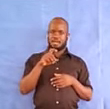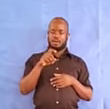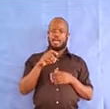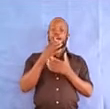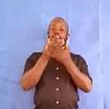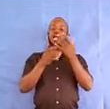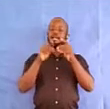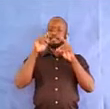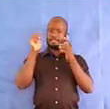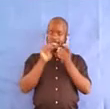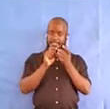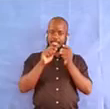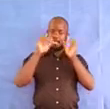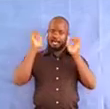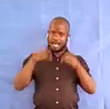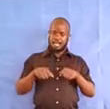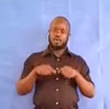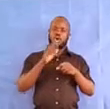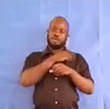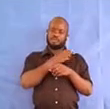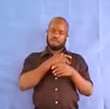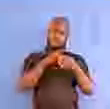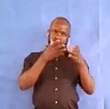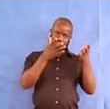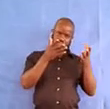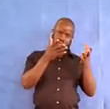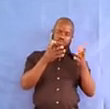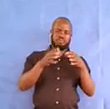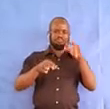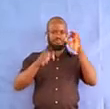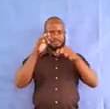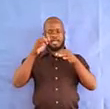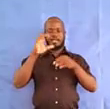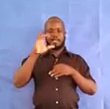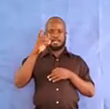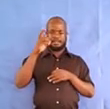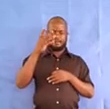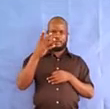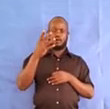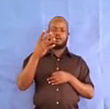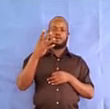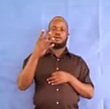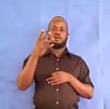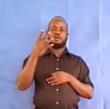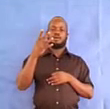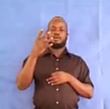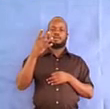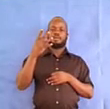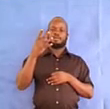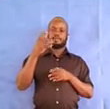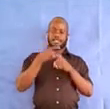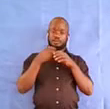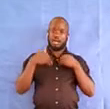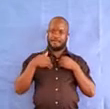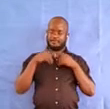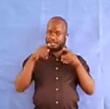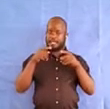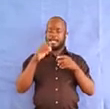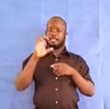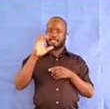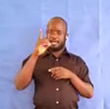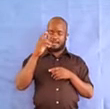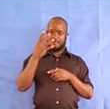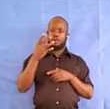A blood test can be done in the hospital or clinic to measure how many CD4 cells a person has. This test is called